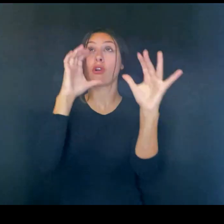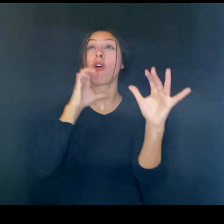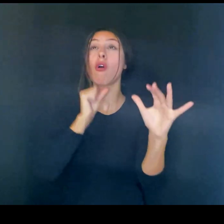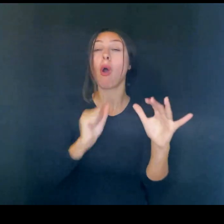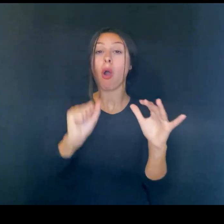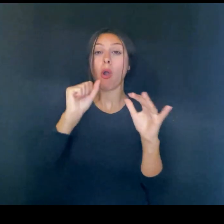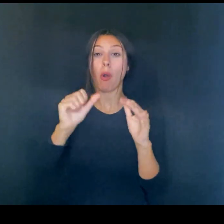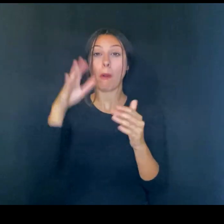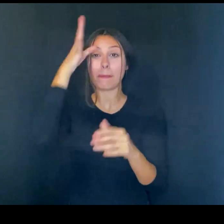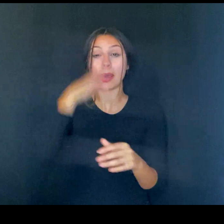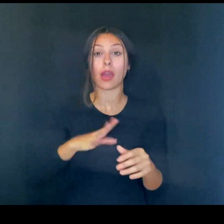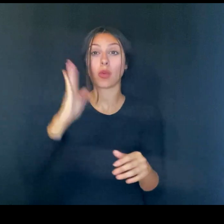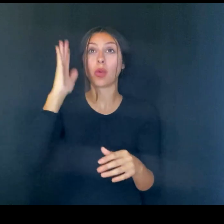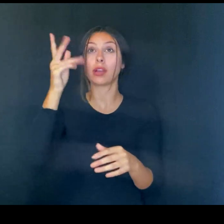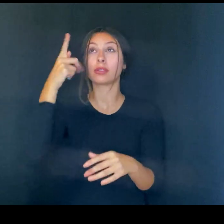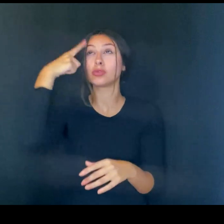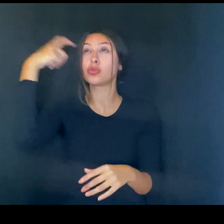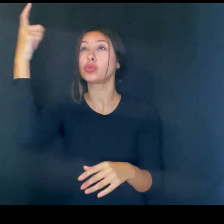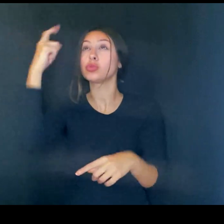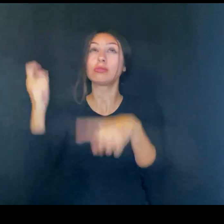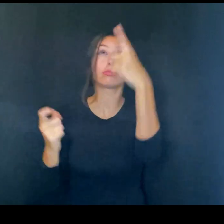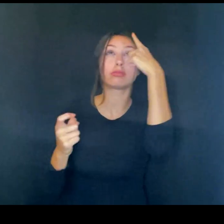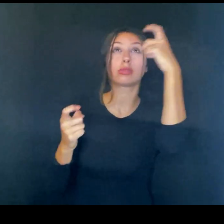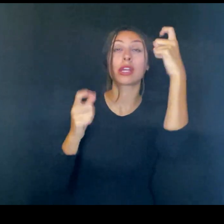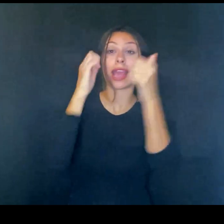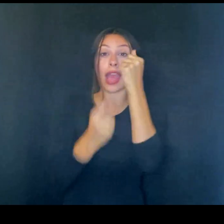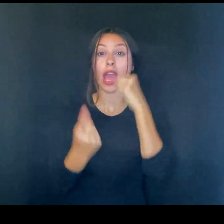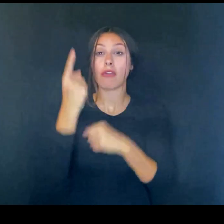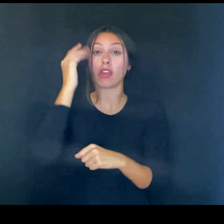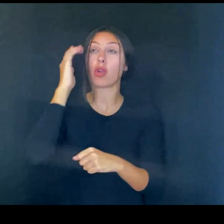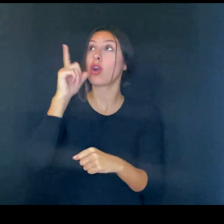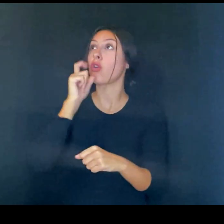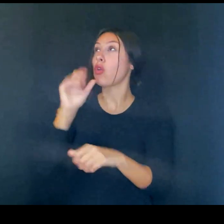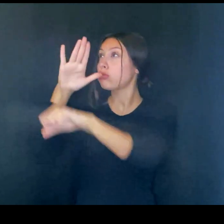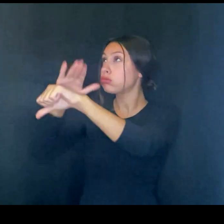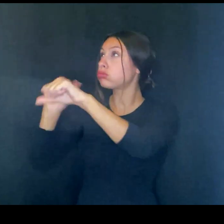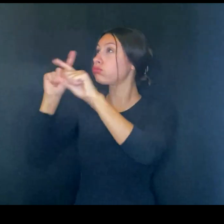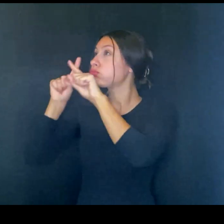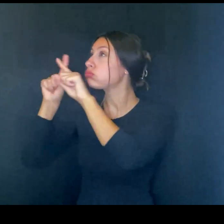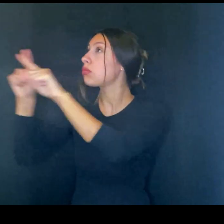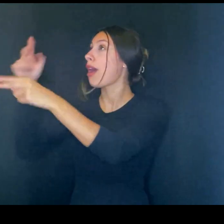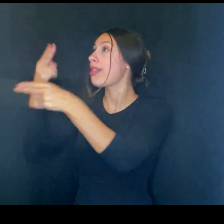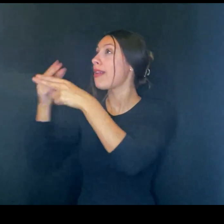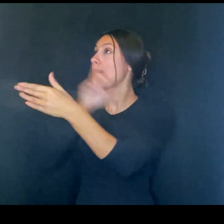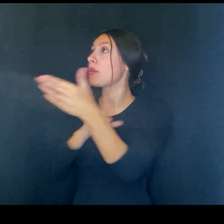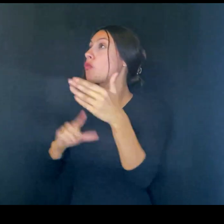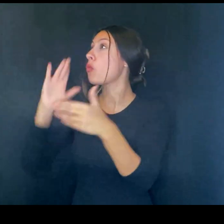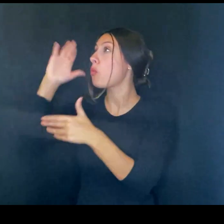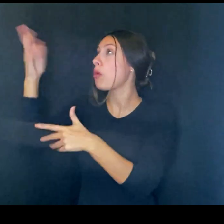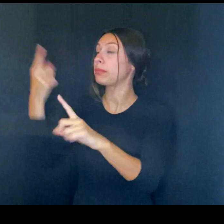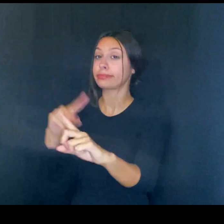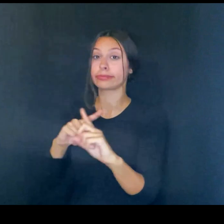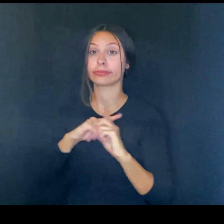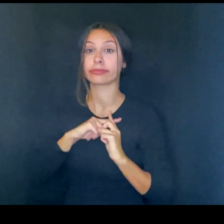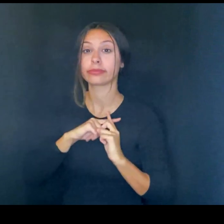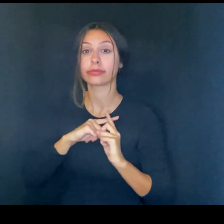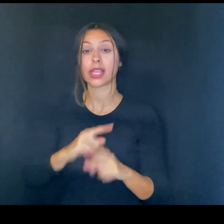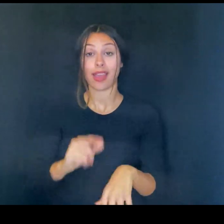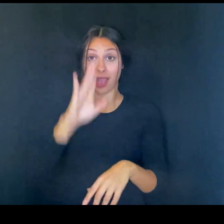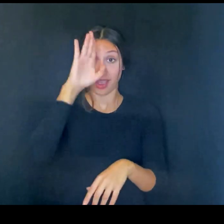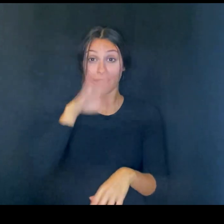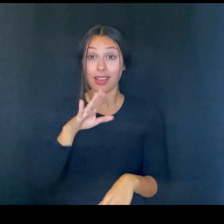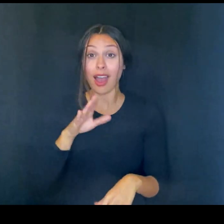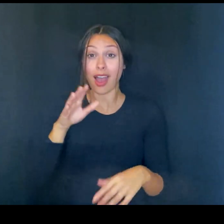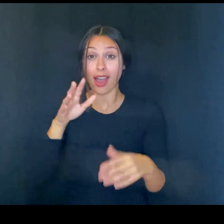men will dream dreams. And everyone who calls on the name of the Lord will be saved. God